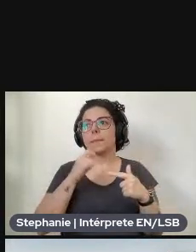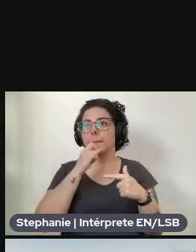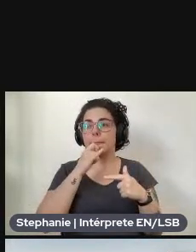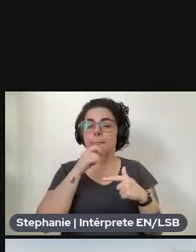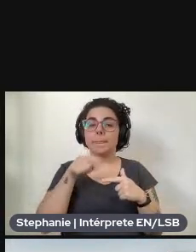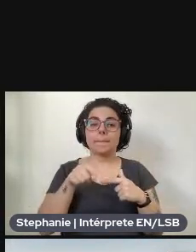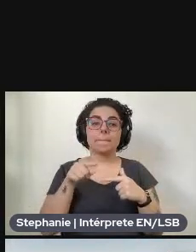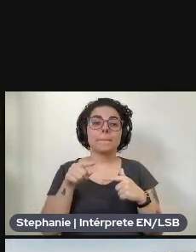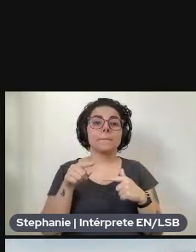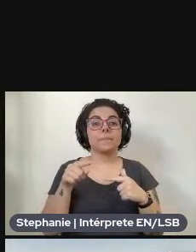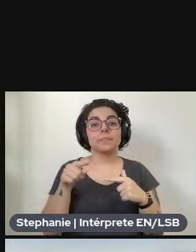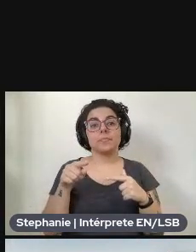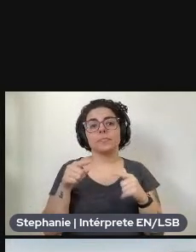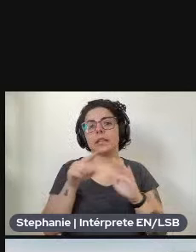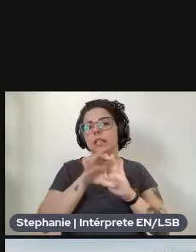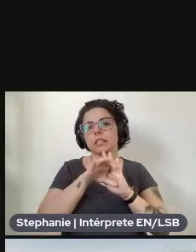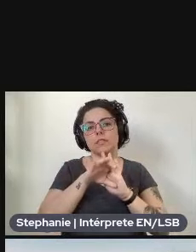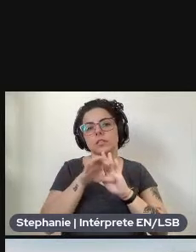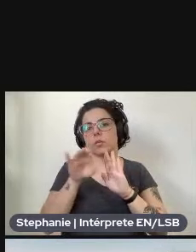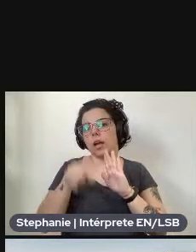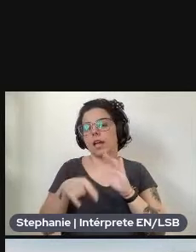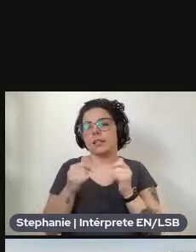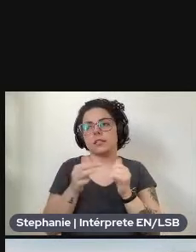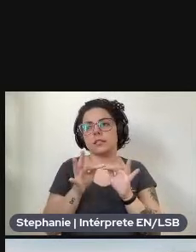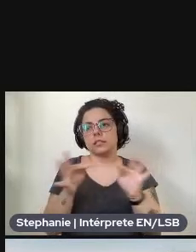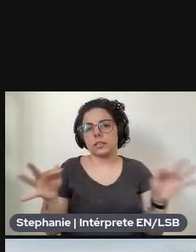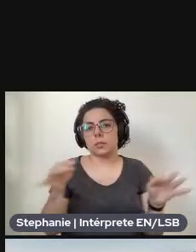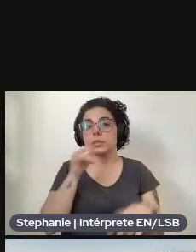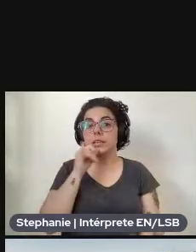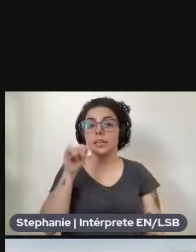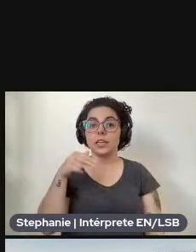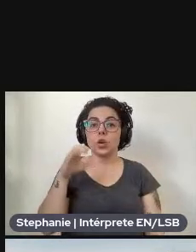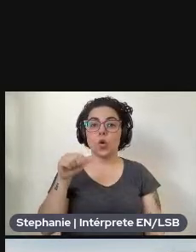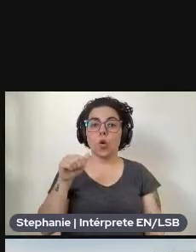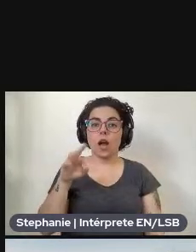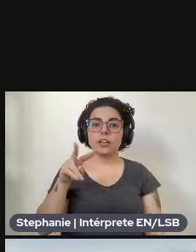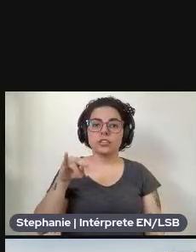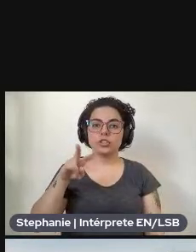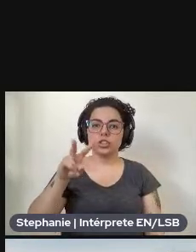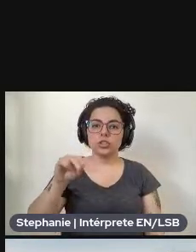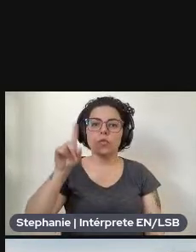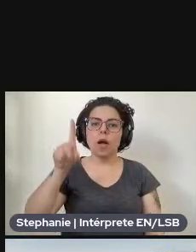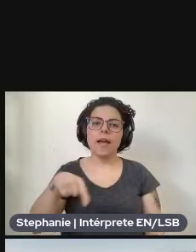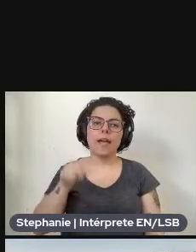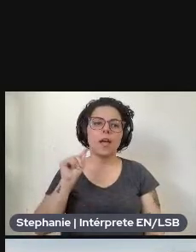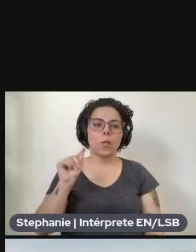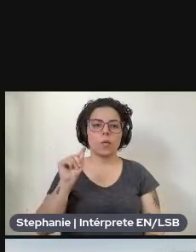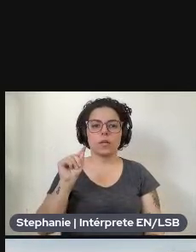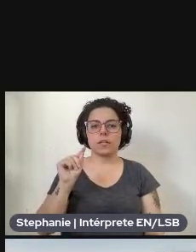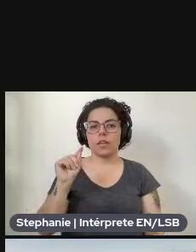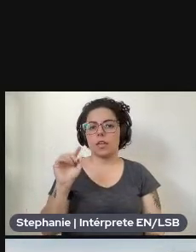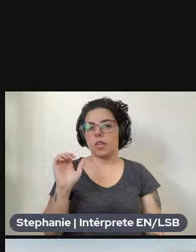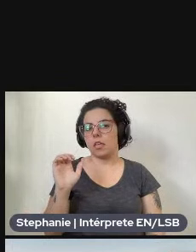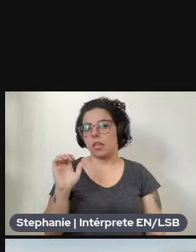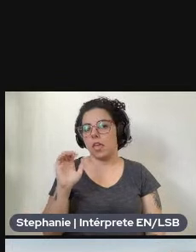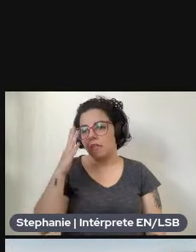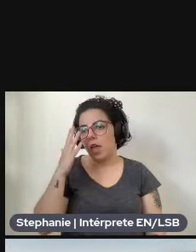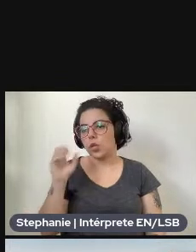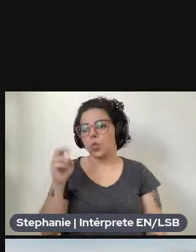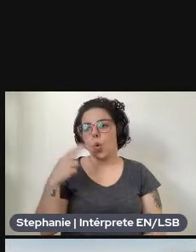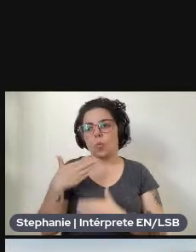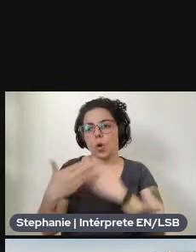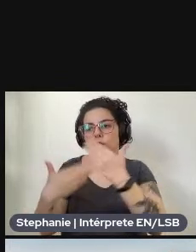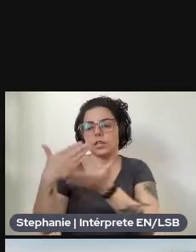is very simple. So inchoative refers to the start of an event or a process,